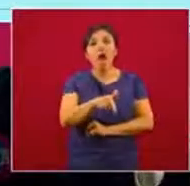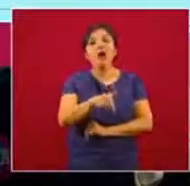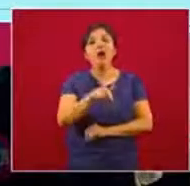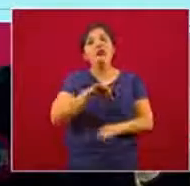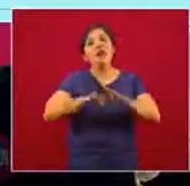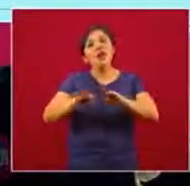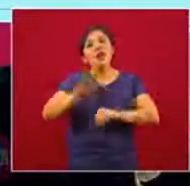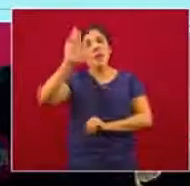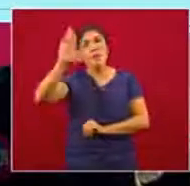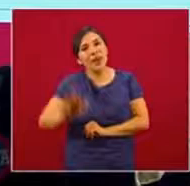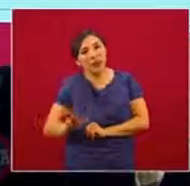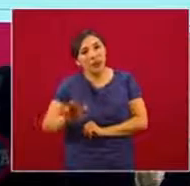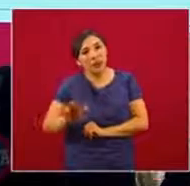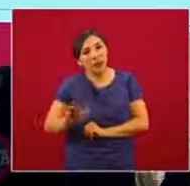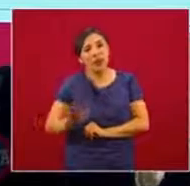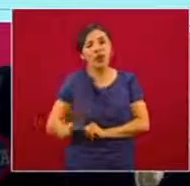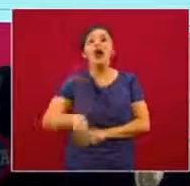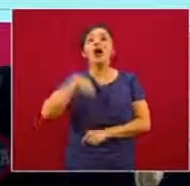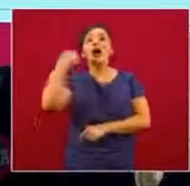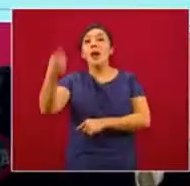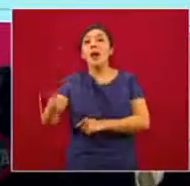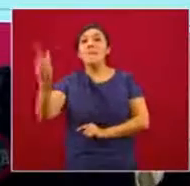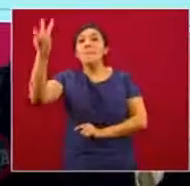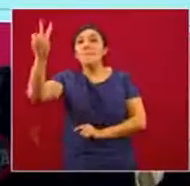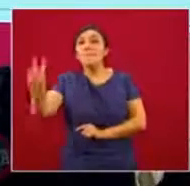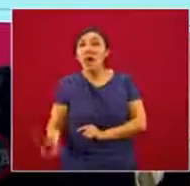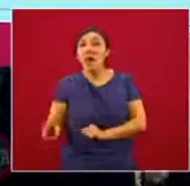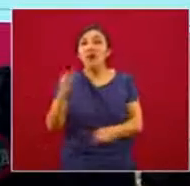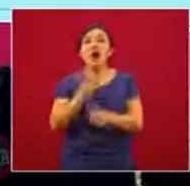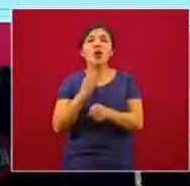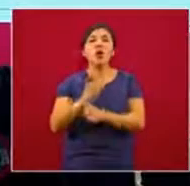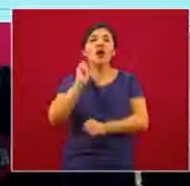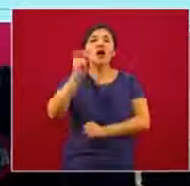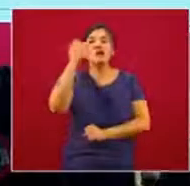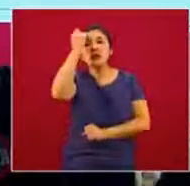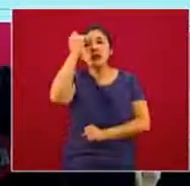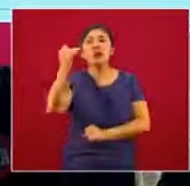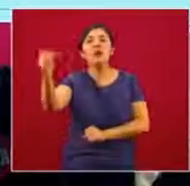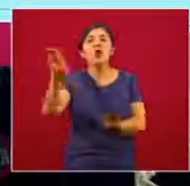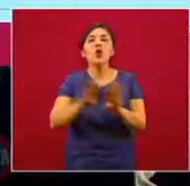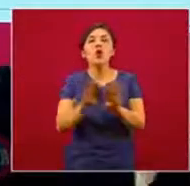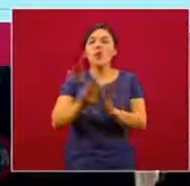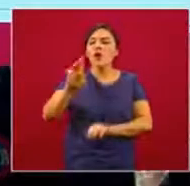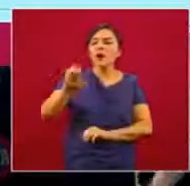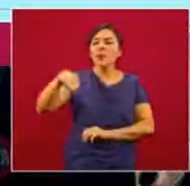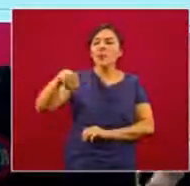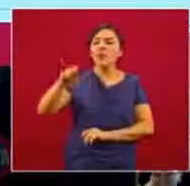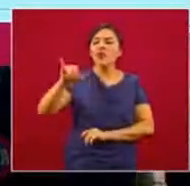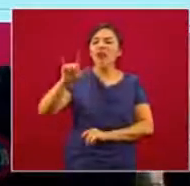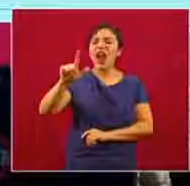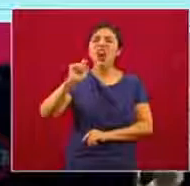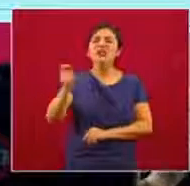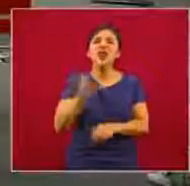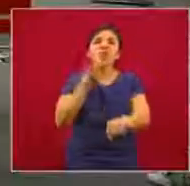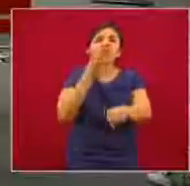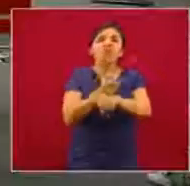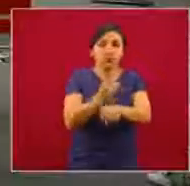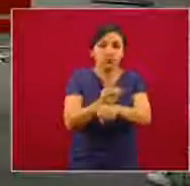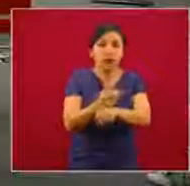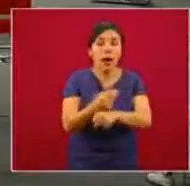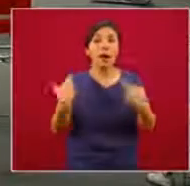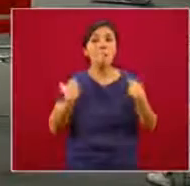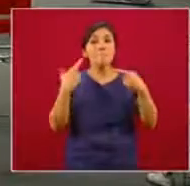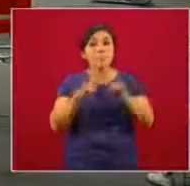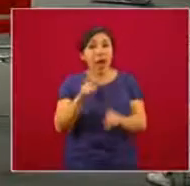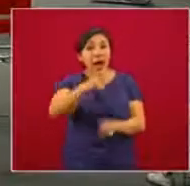and those who attend on Tuesday are going to work on their personal projects on Wednesday. And we are in a